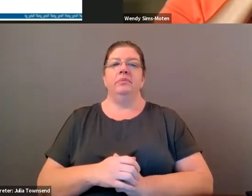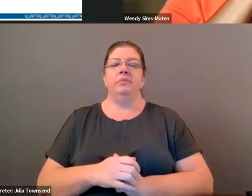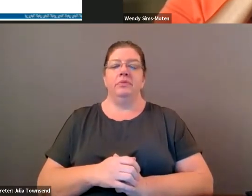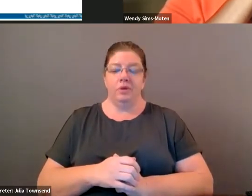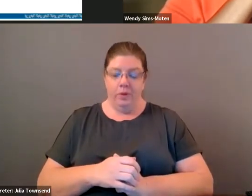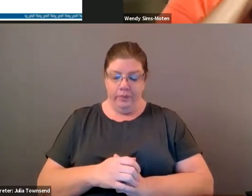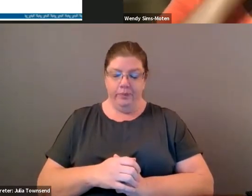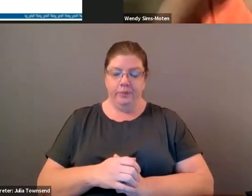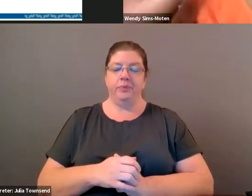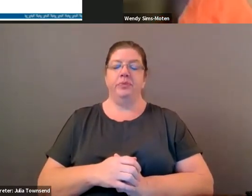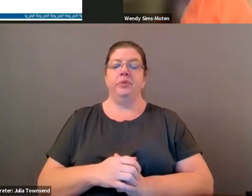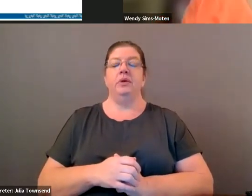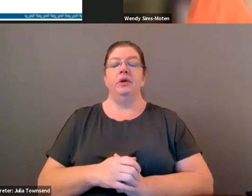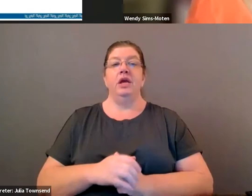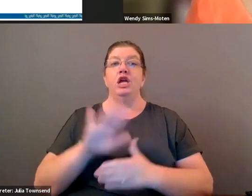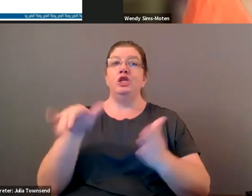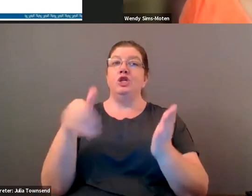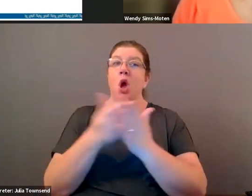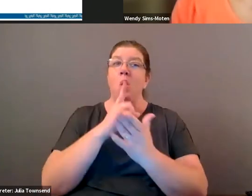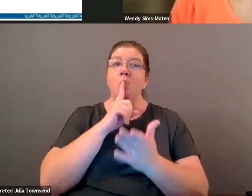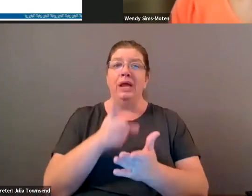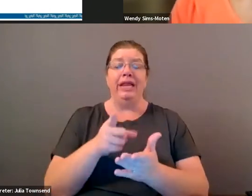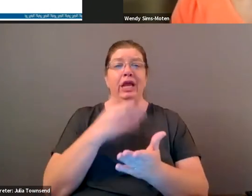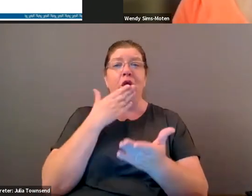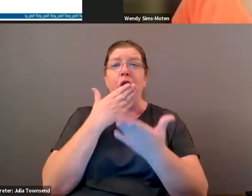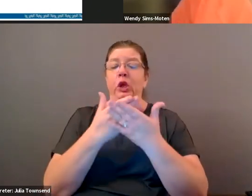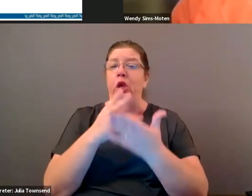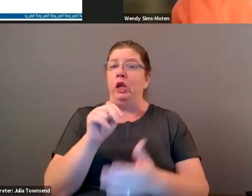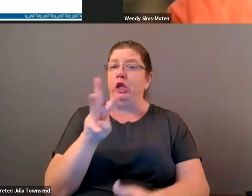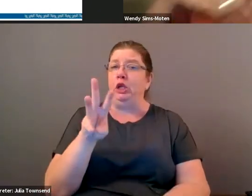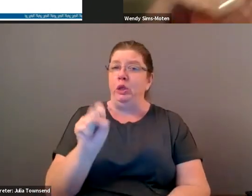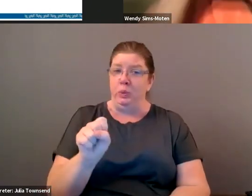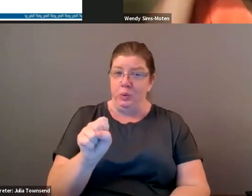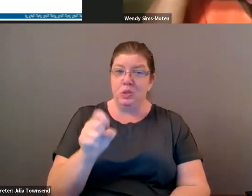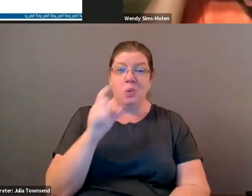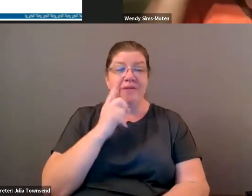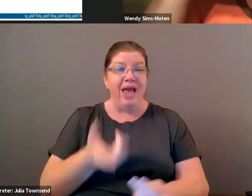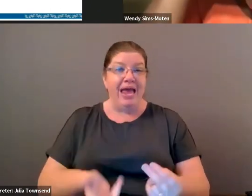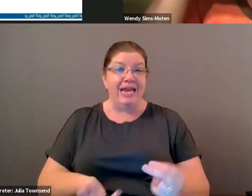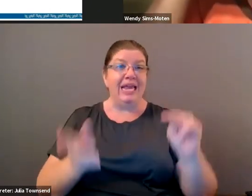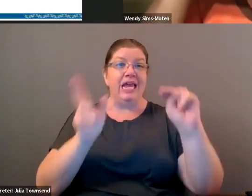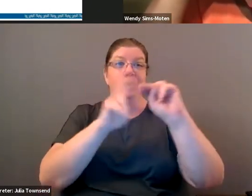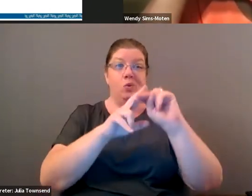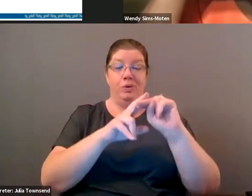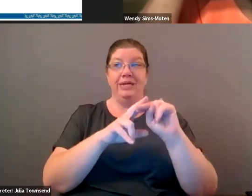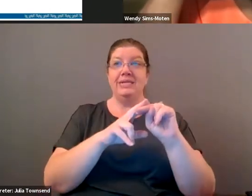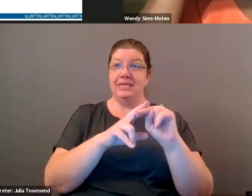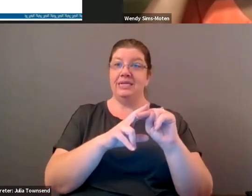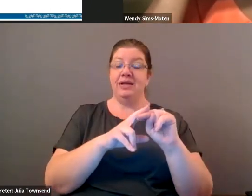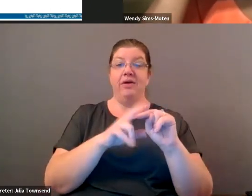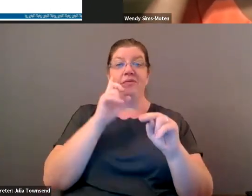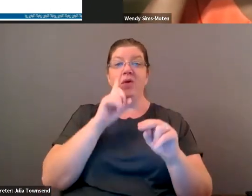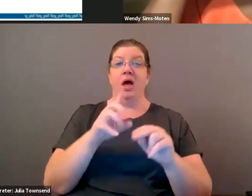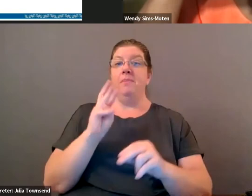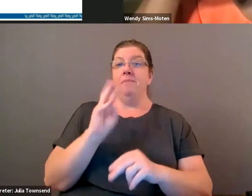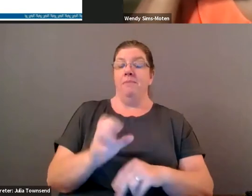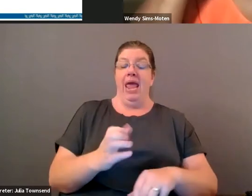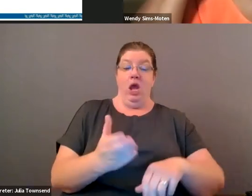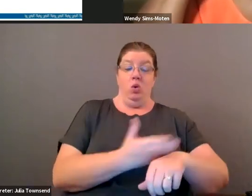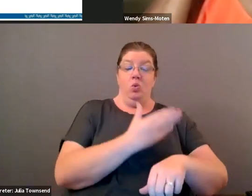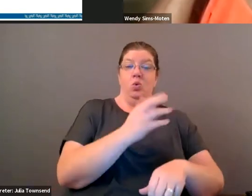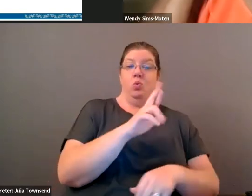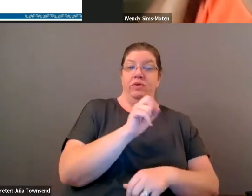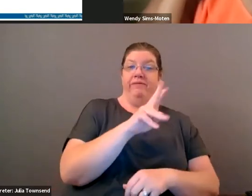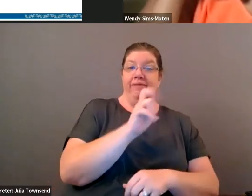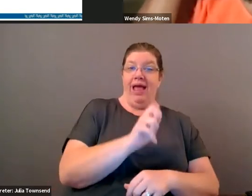Okay, so it's all really good news. We've had increases from the May revise that we're now